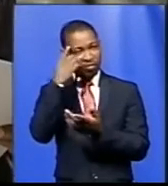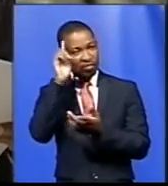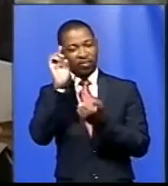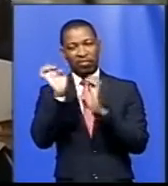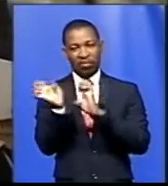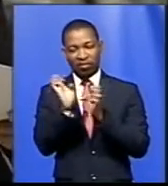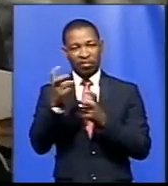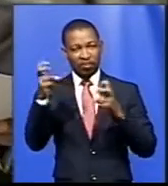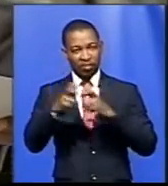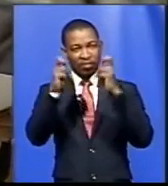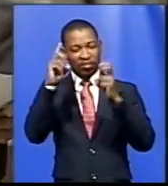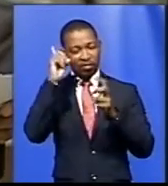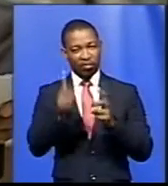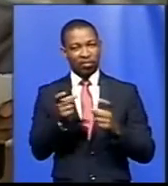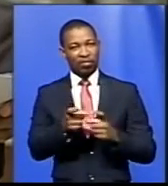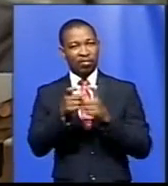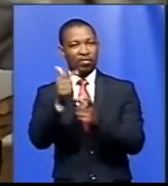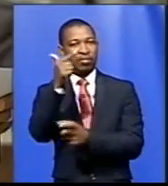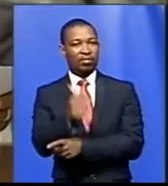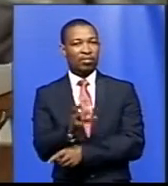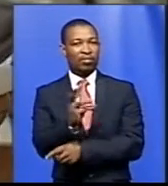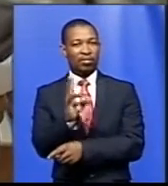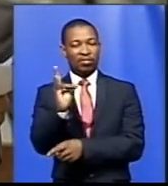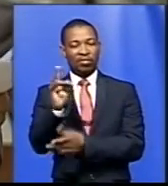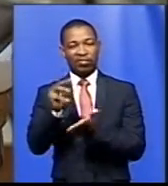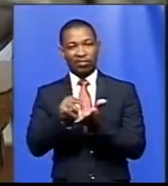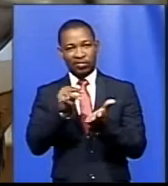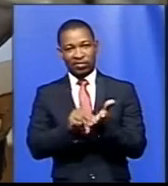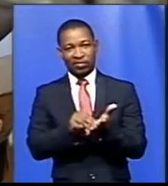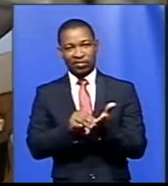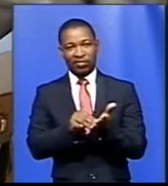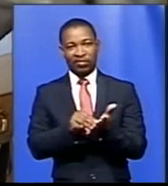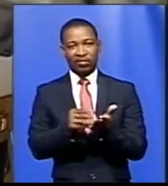supply, and 257 million pula under